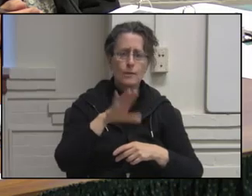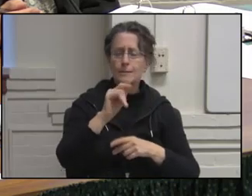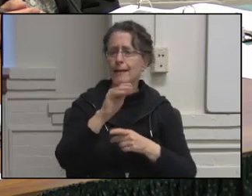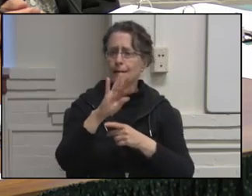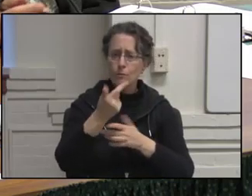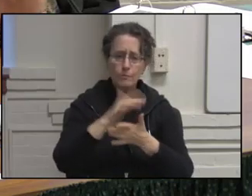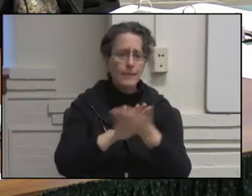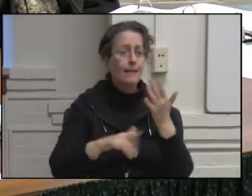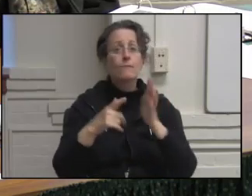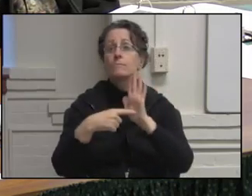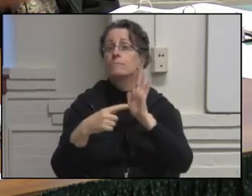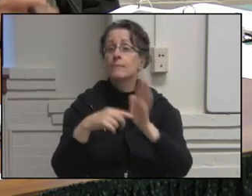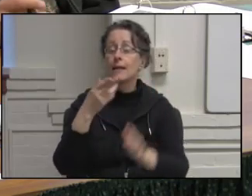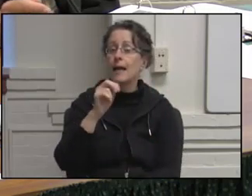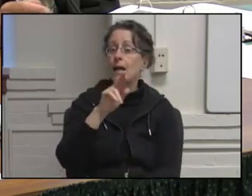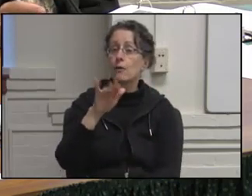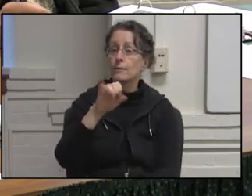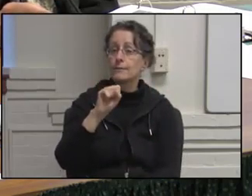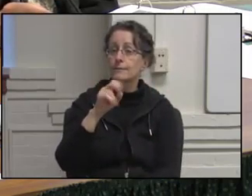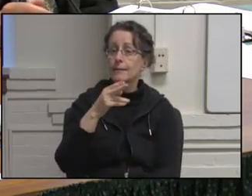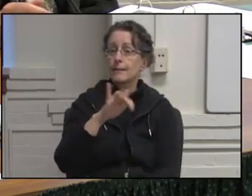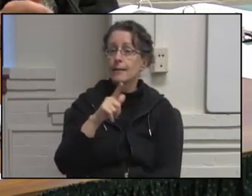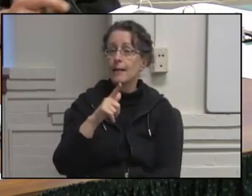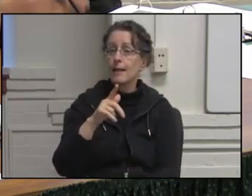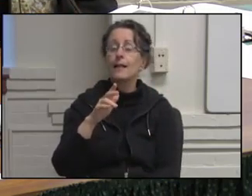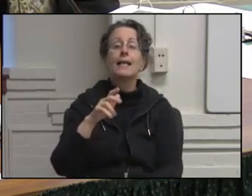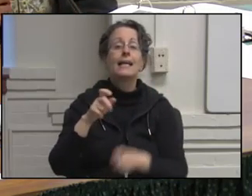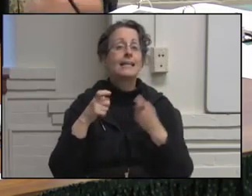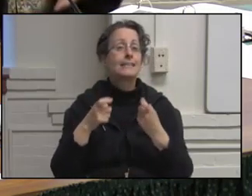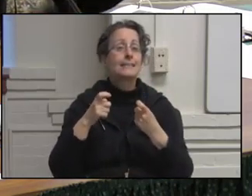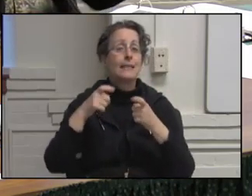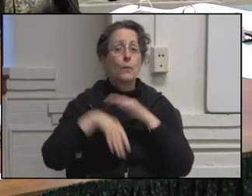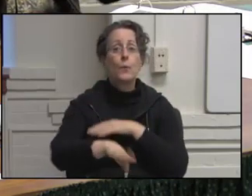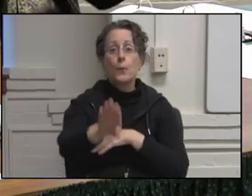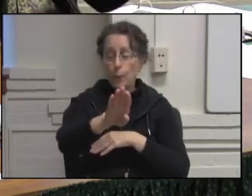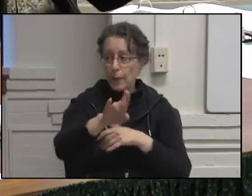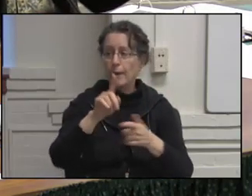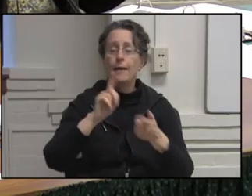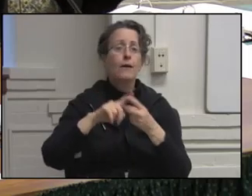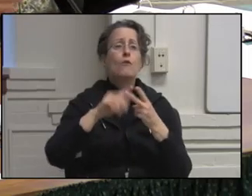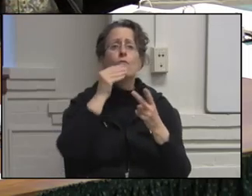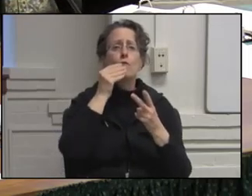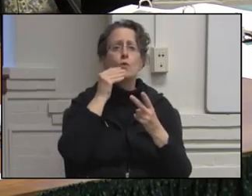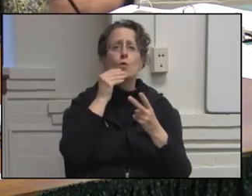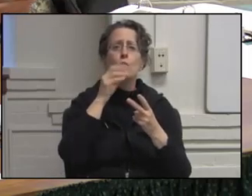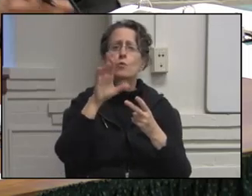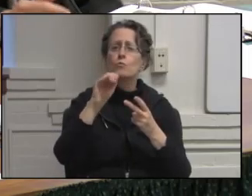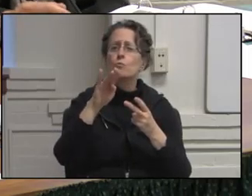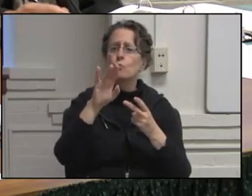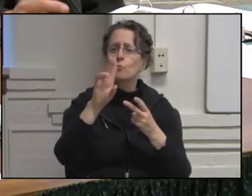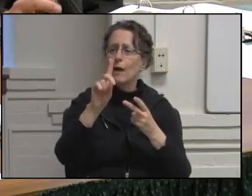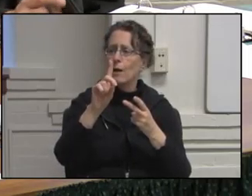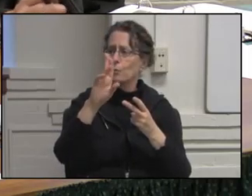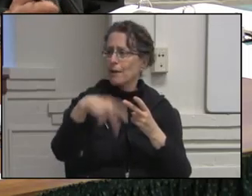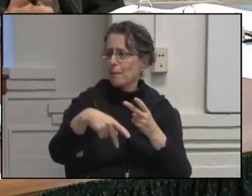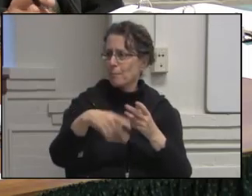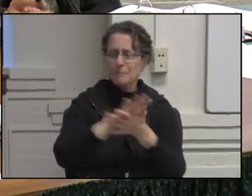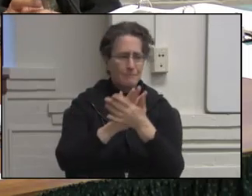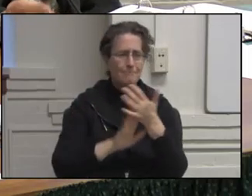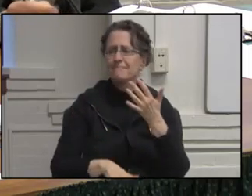Jump, the food truck Roundup. They're very good at what they do in controlling crowds and serving responsibly.